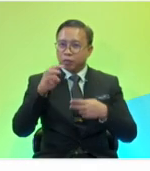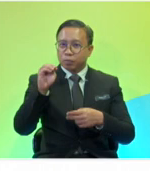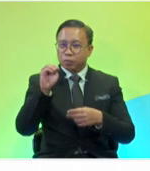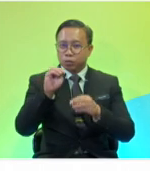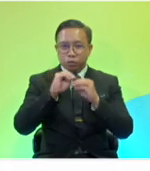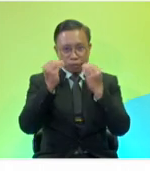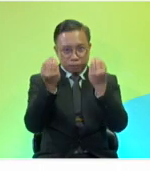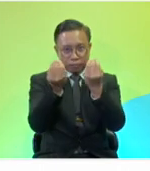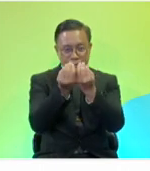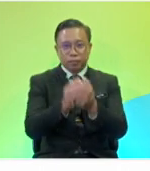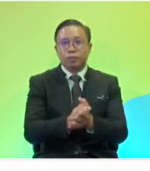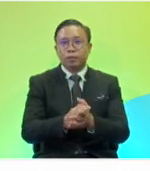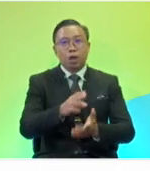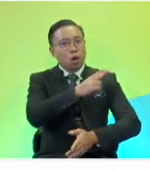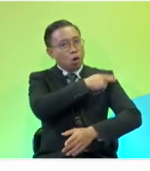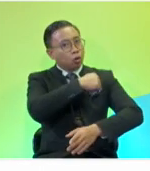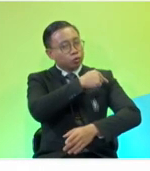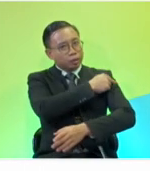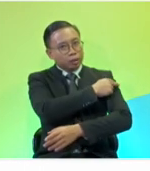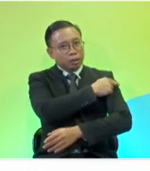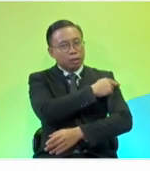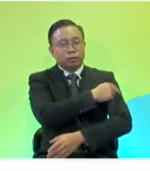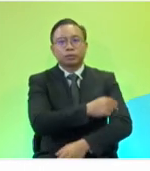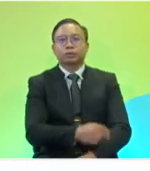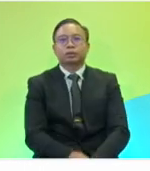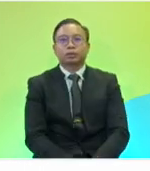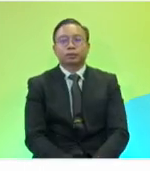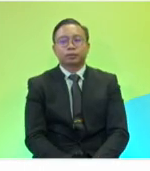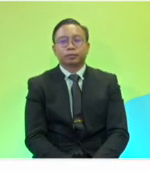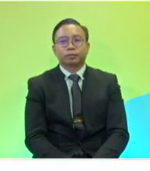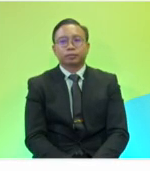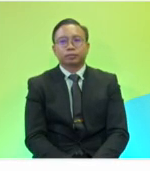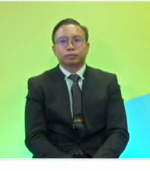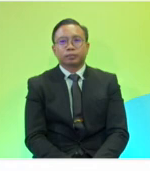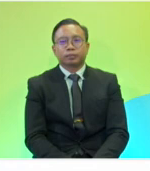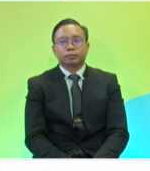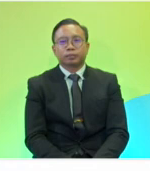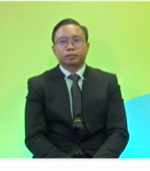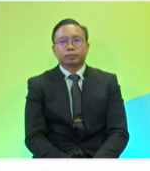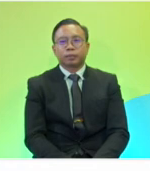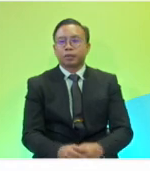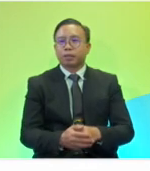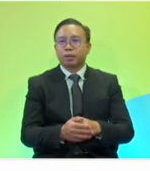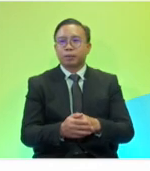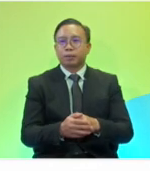Hospitals. Mosque. temples,